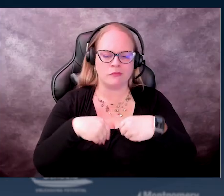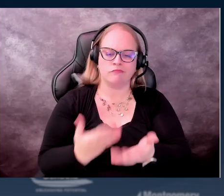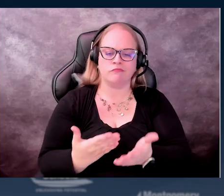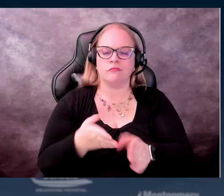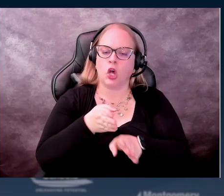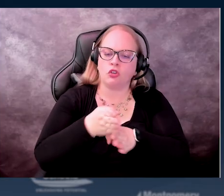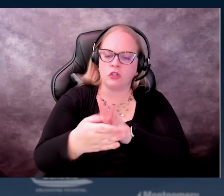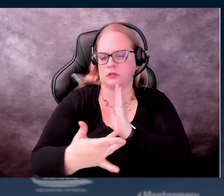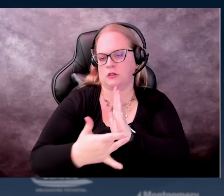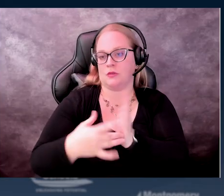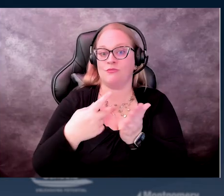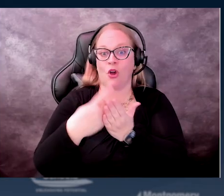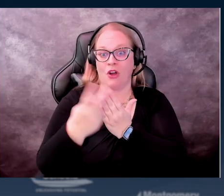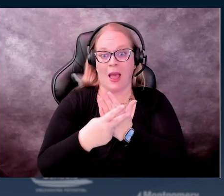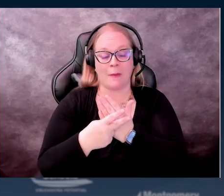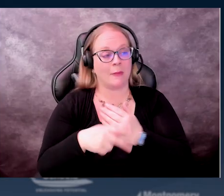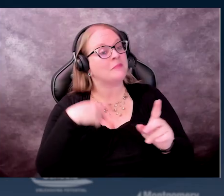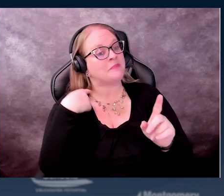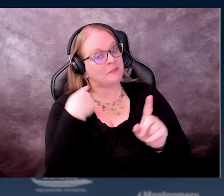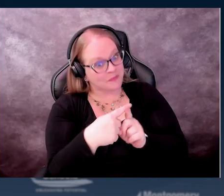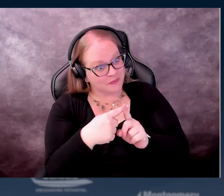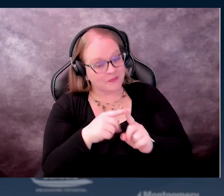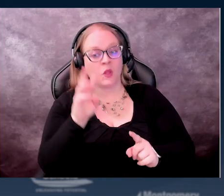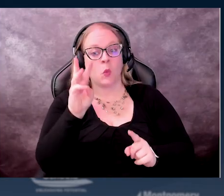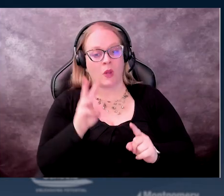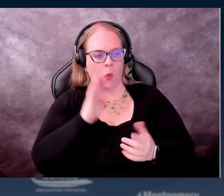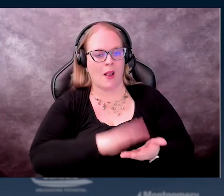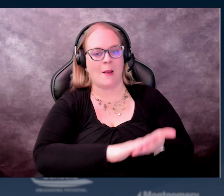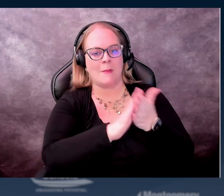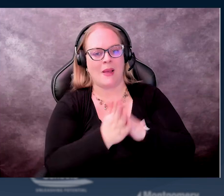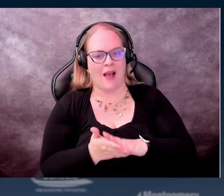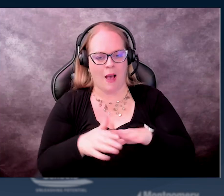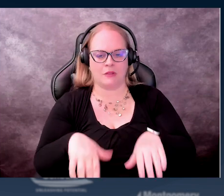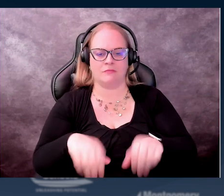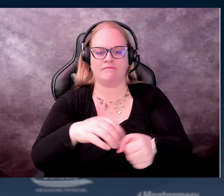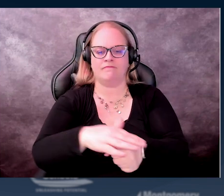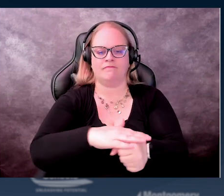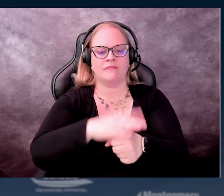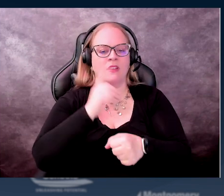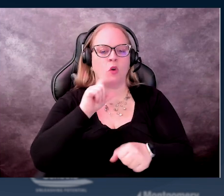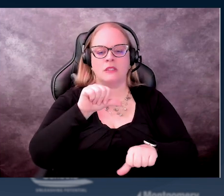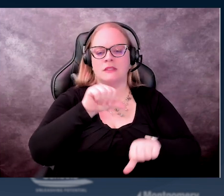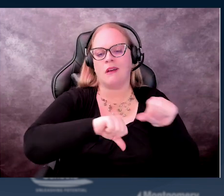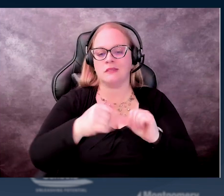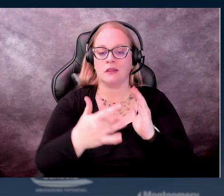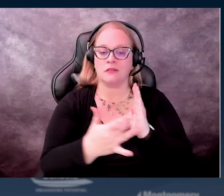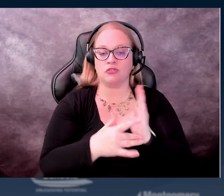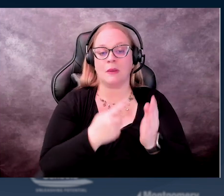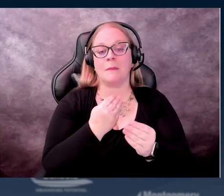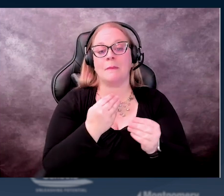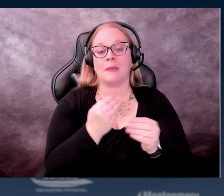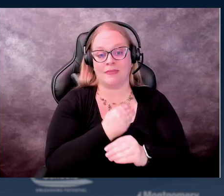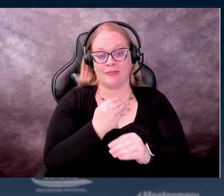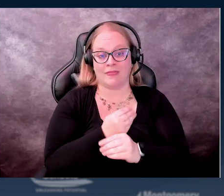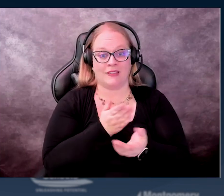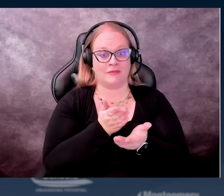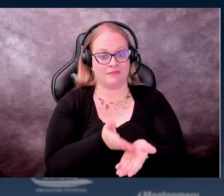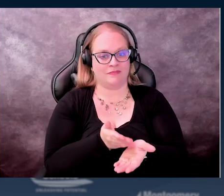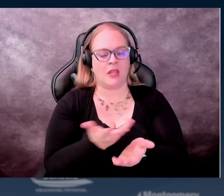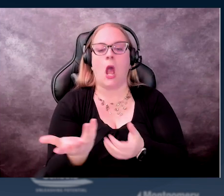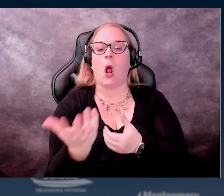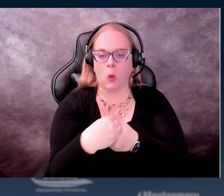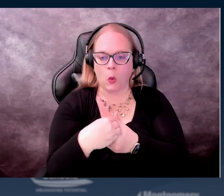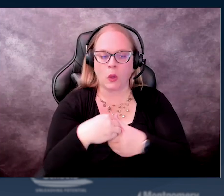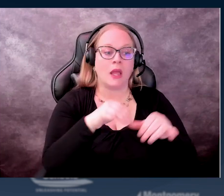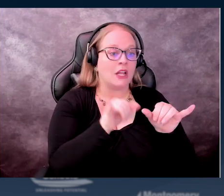going to be hosting the site of the science, technology, math programming, including engineering and biomedical